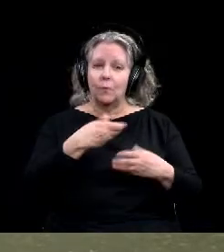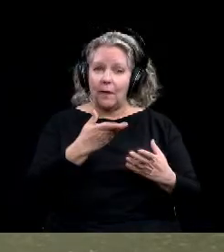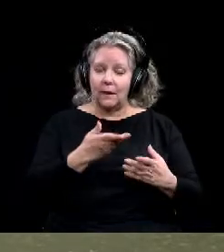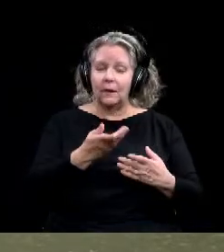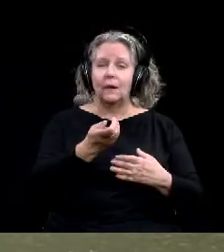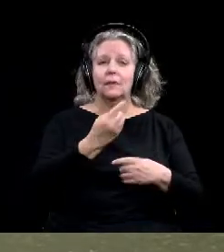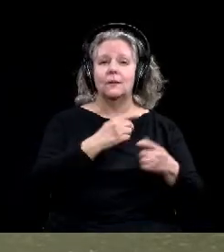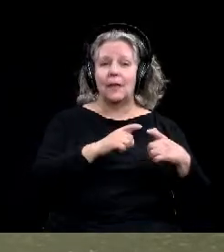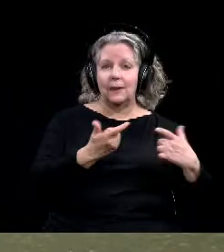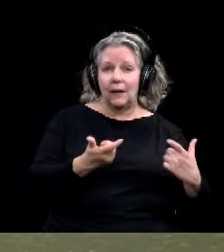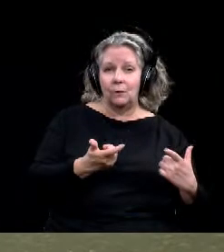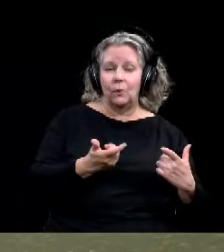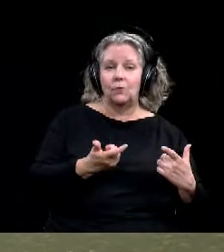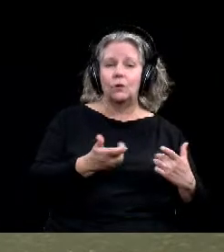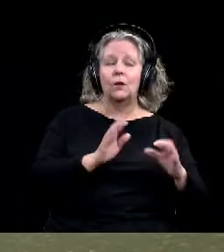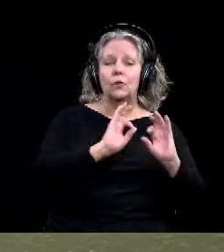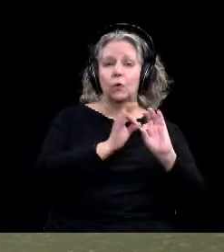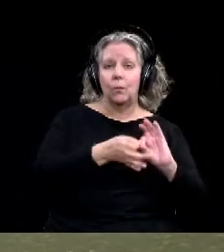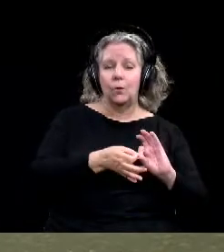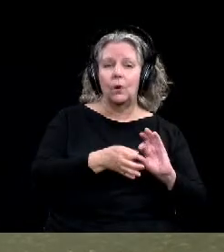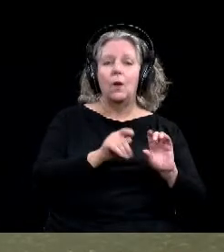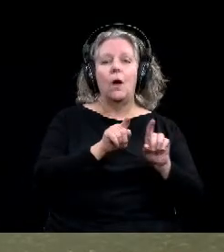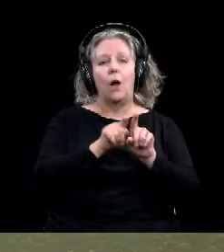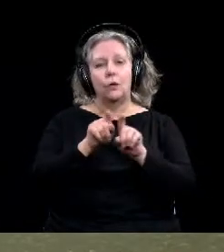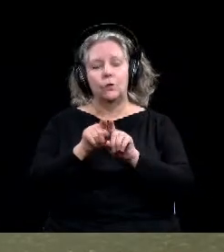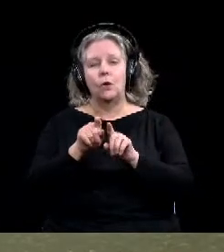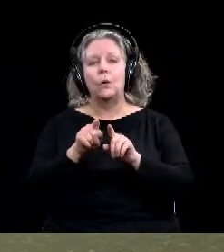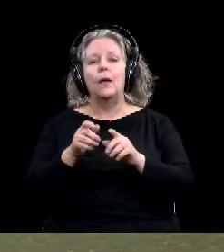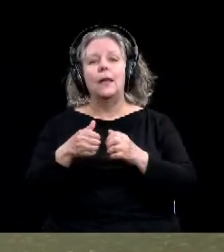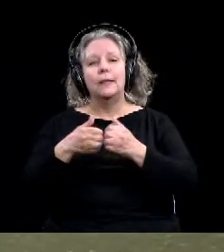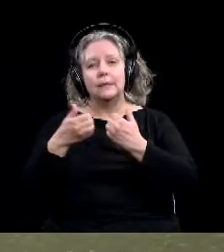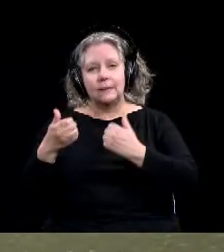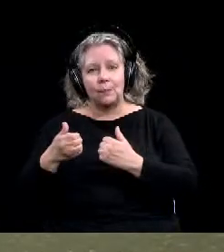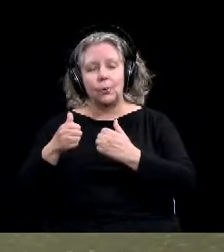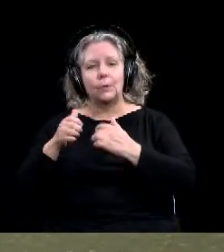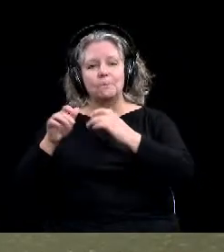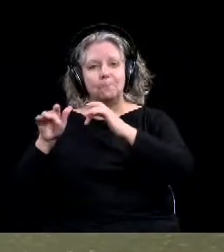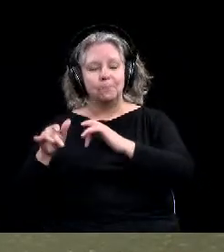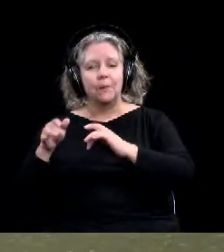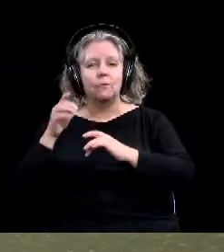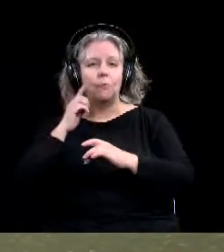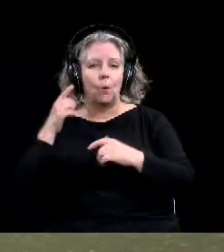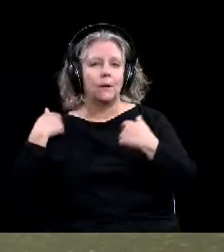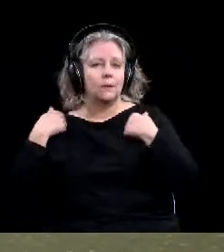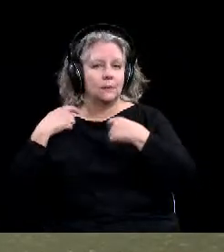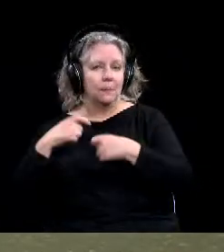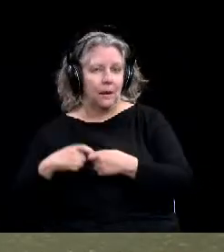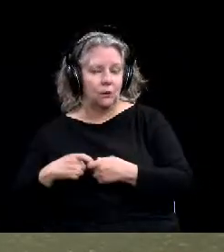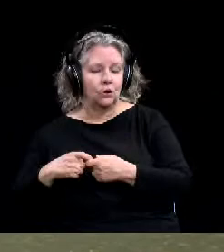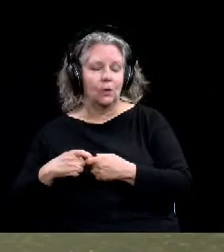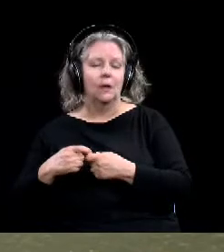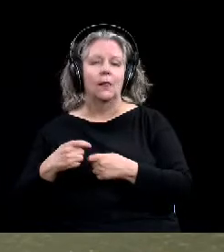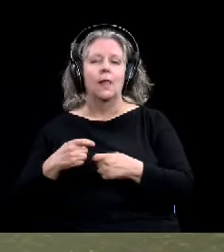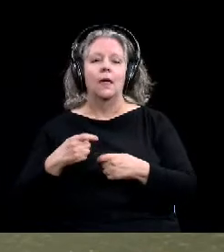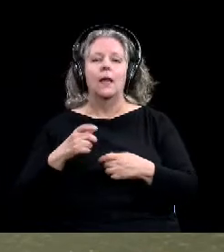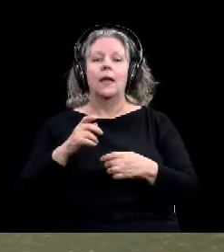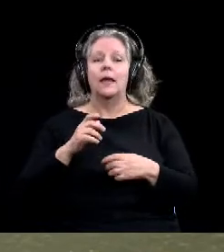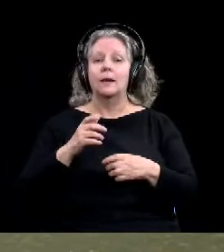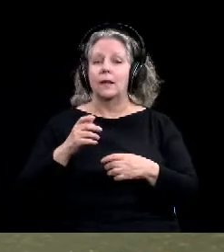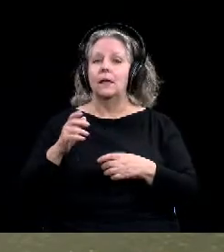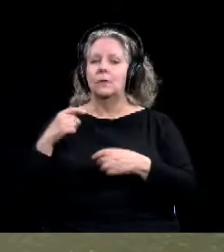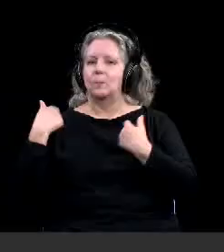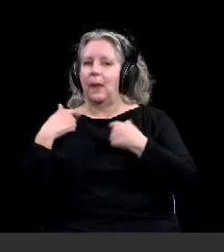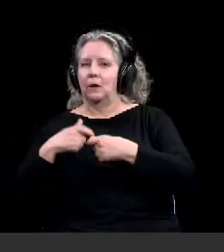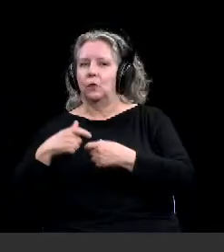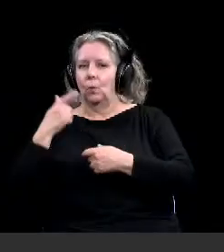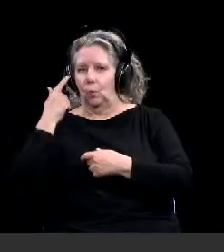Spanish listeners and viewers, and that'll be airing this afternoon at 4:30. And always so gracious to join us initially